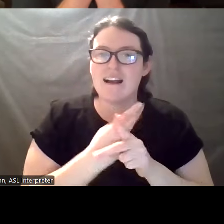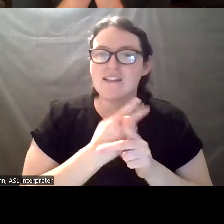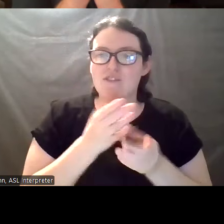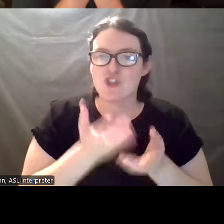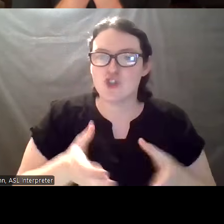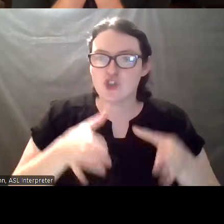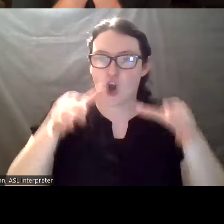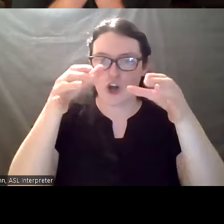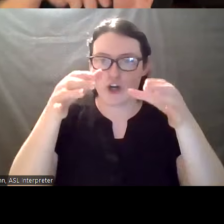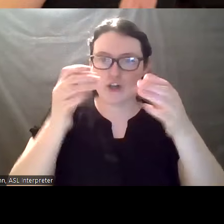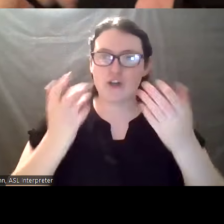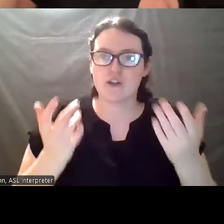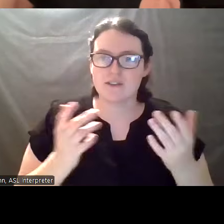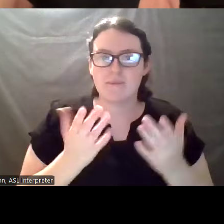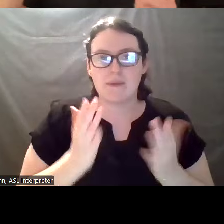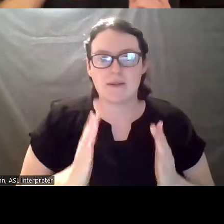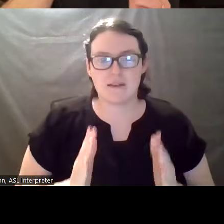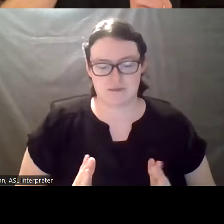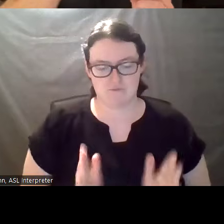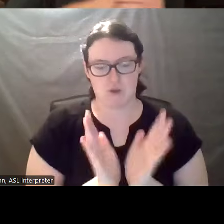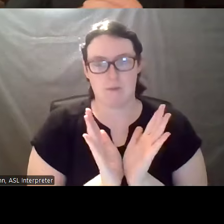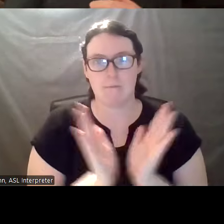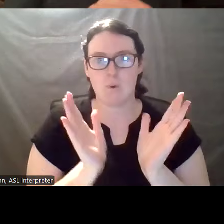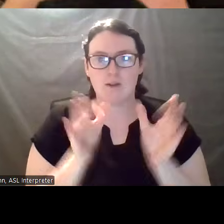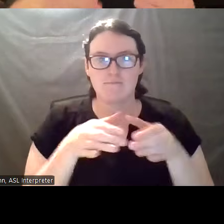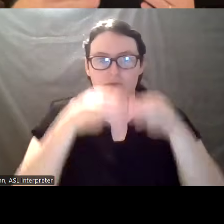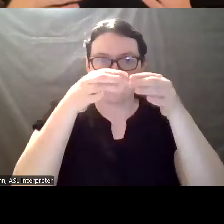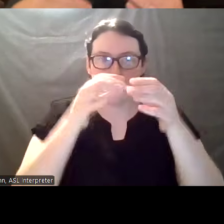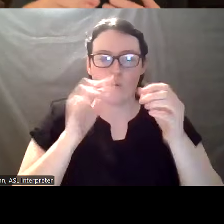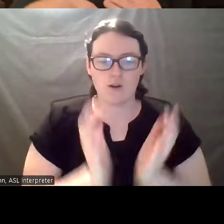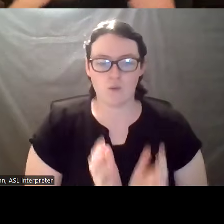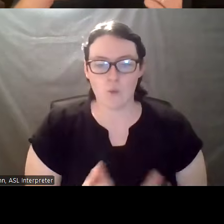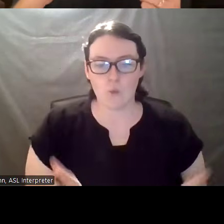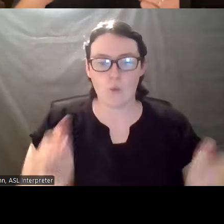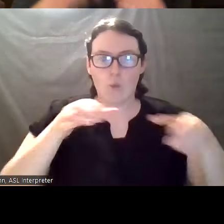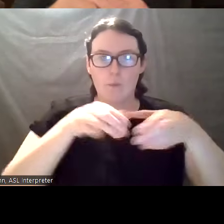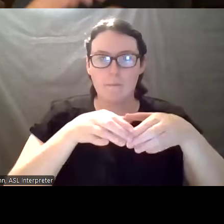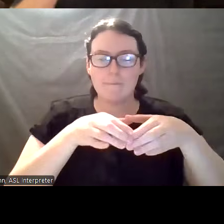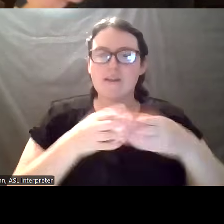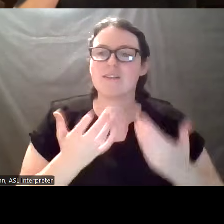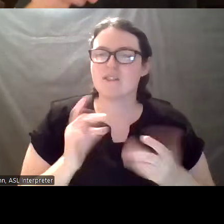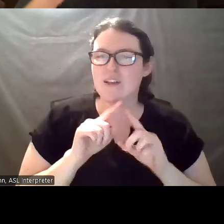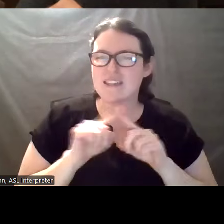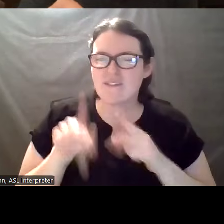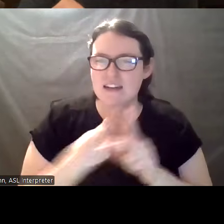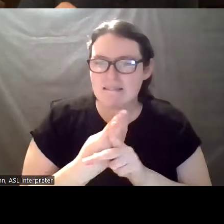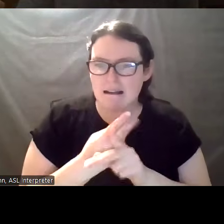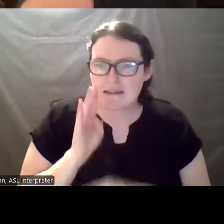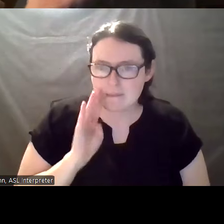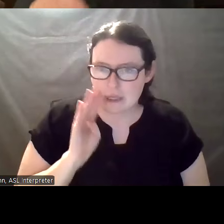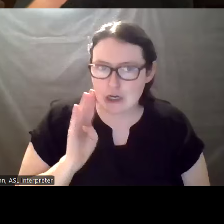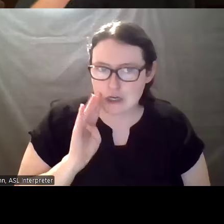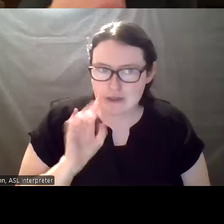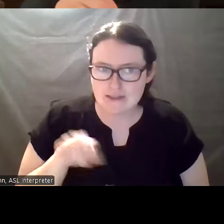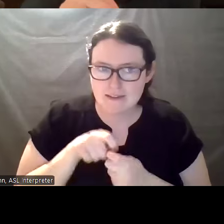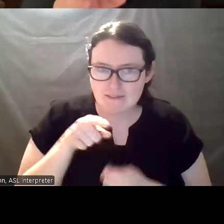a pointy base, some have a rounded base with other little markings. Those are showing us, those are the signs for different kinds of beer. So